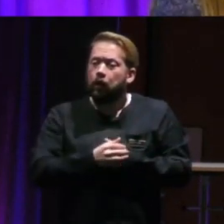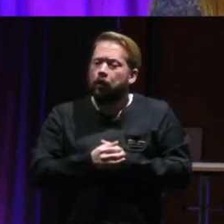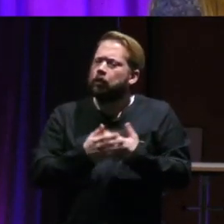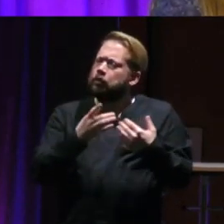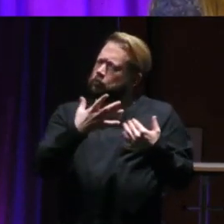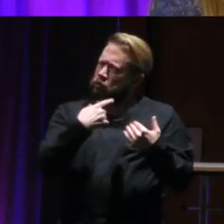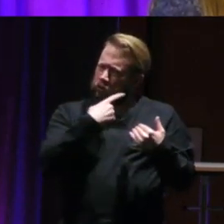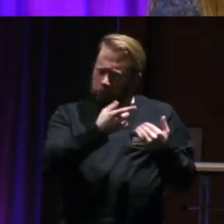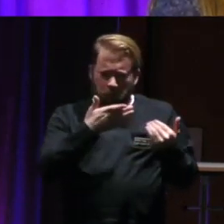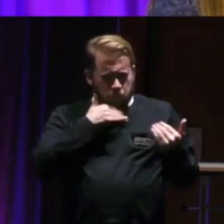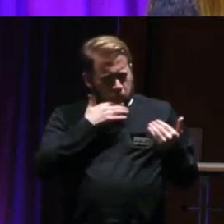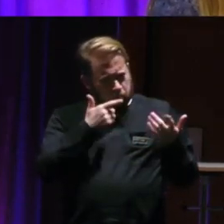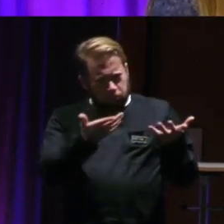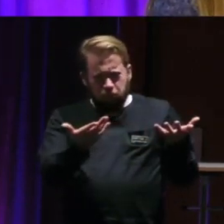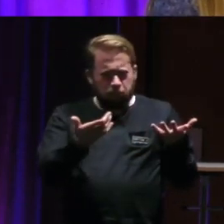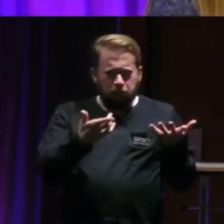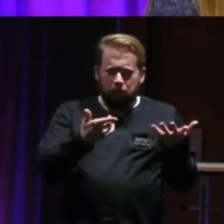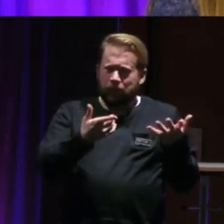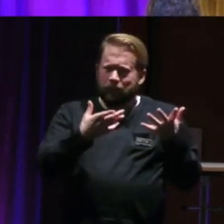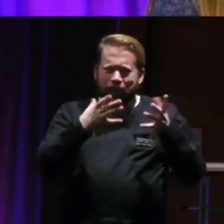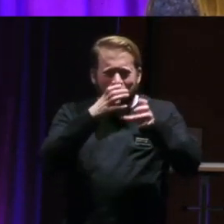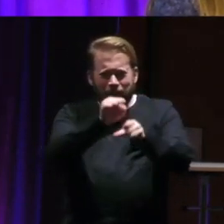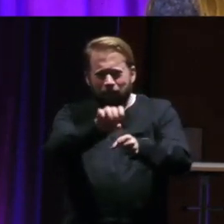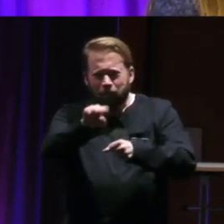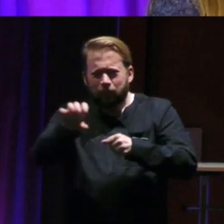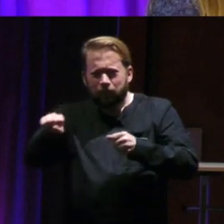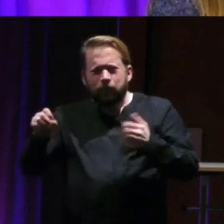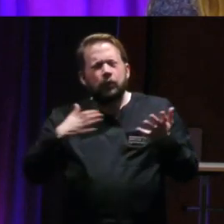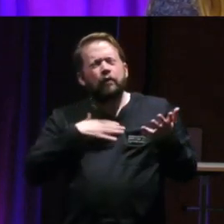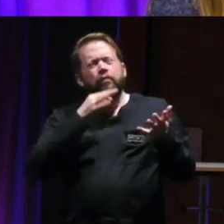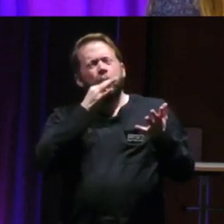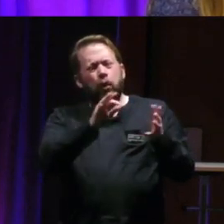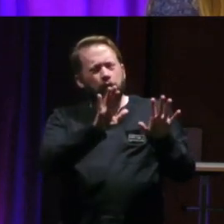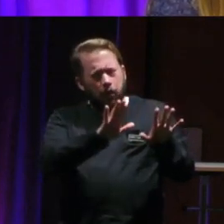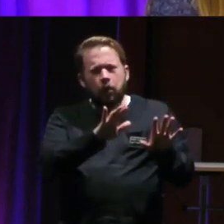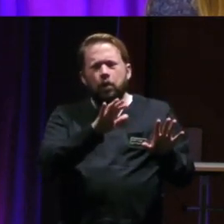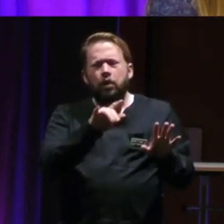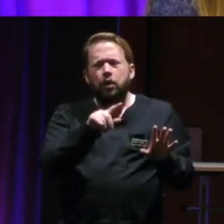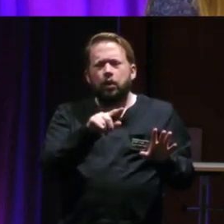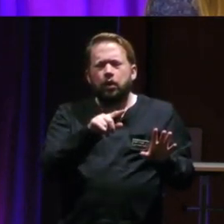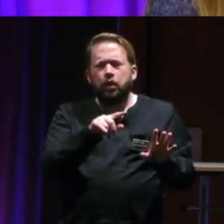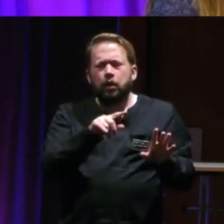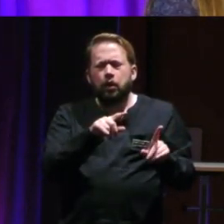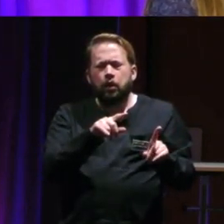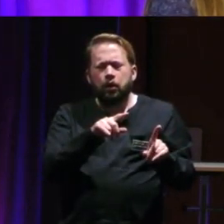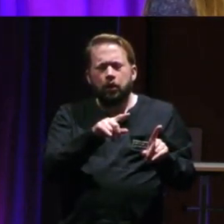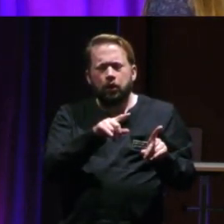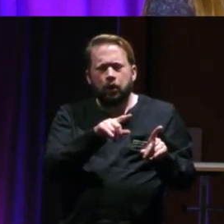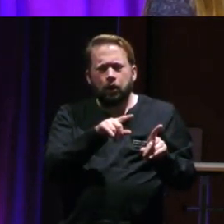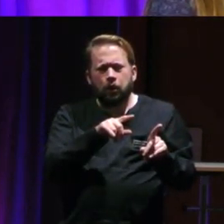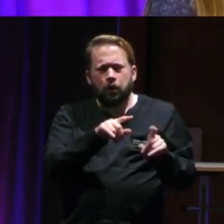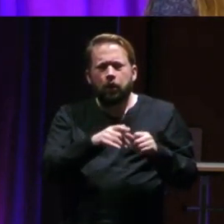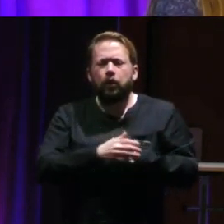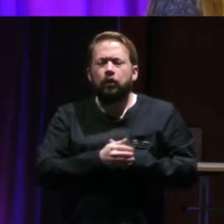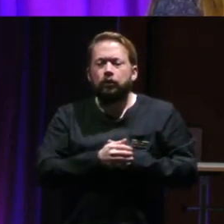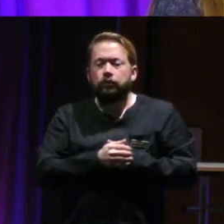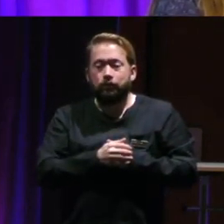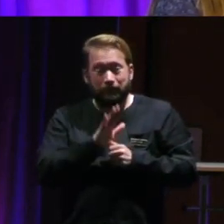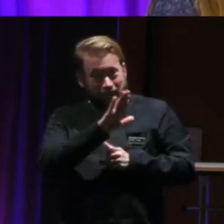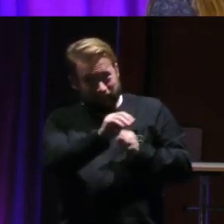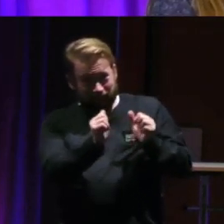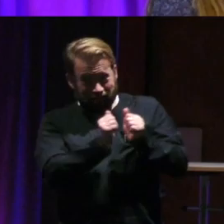arrested a bit later. But can I just ask you, because the way your protests are much more visual